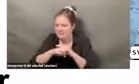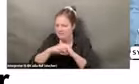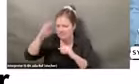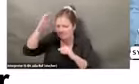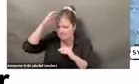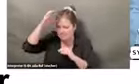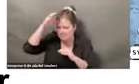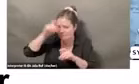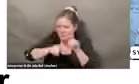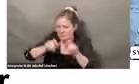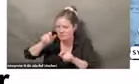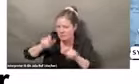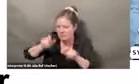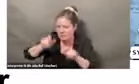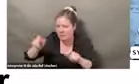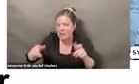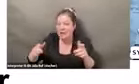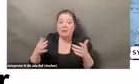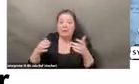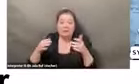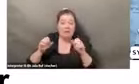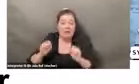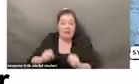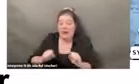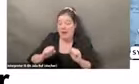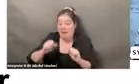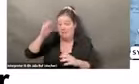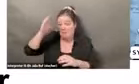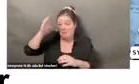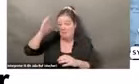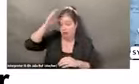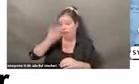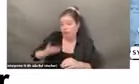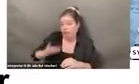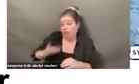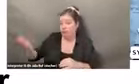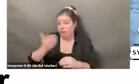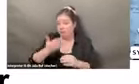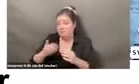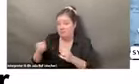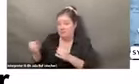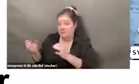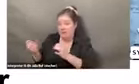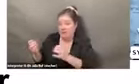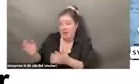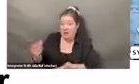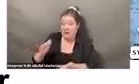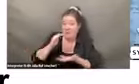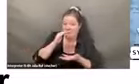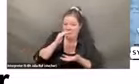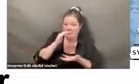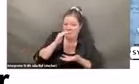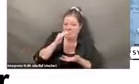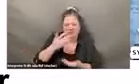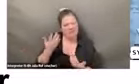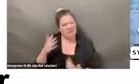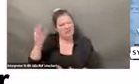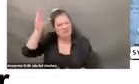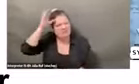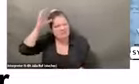we could, of course, have experts providing feedback, but that would kind of lose the point a little bit, I